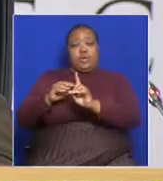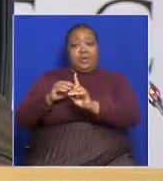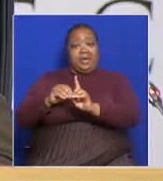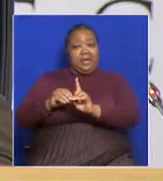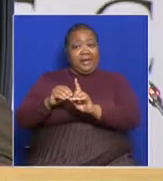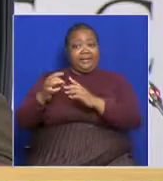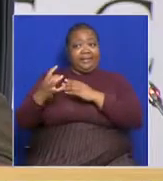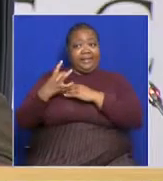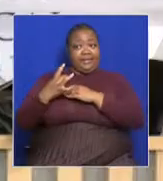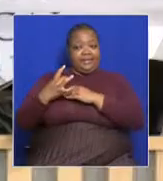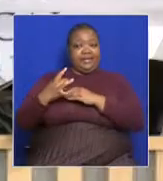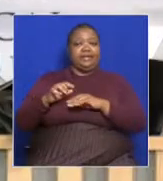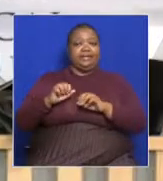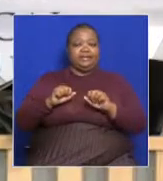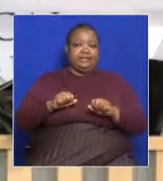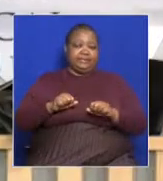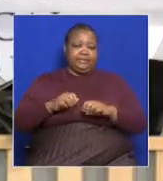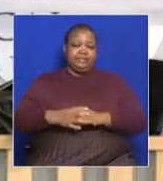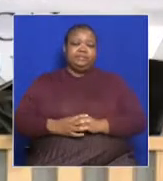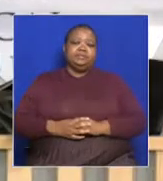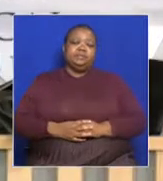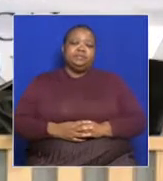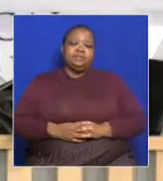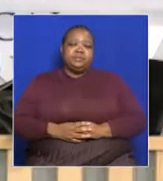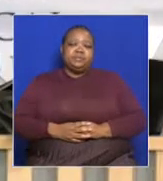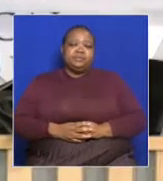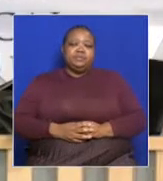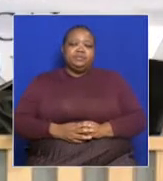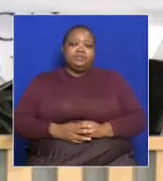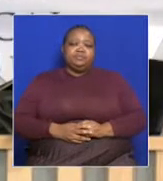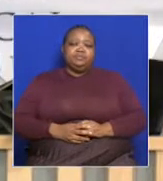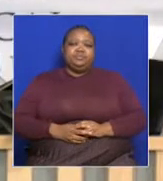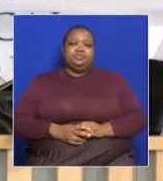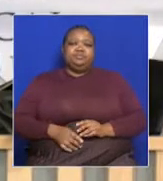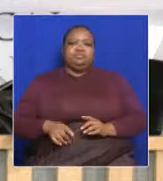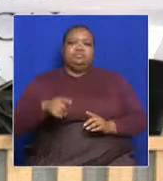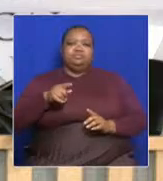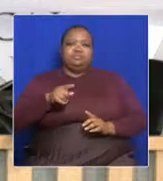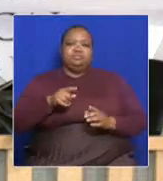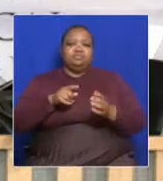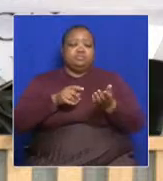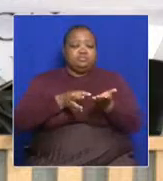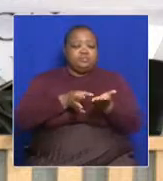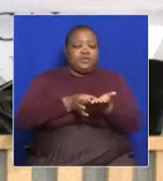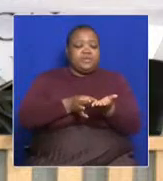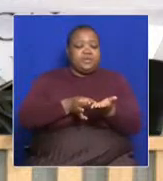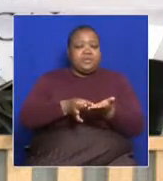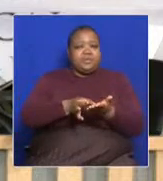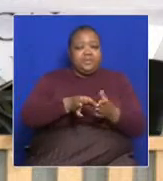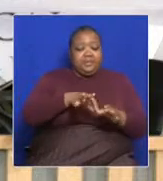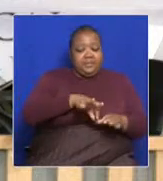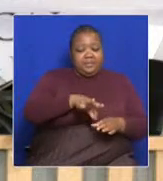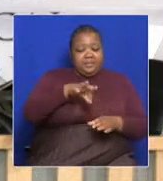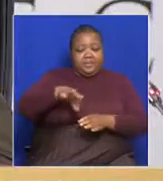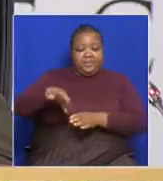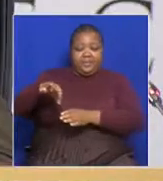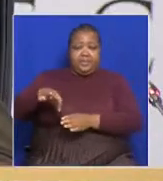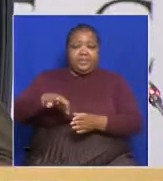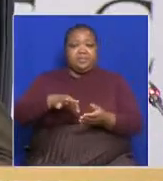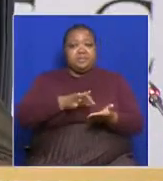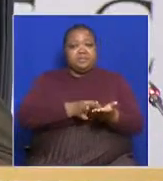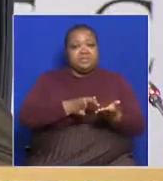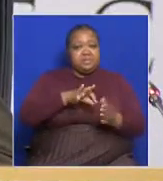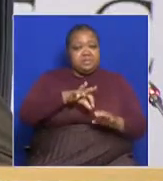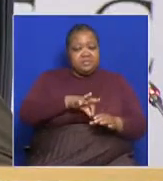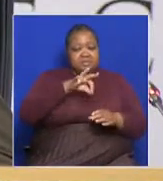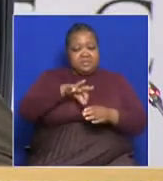correct, to. Commissioner. And that you ended up taking these shavings from these bricks based on the advice you obtained from her. I ended